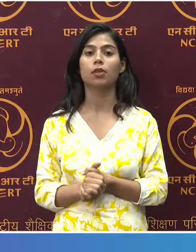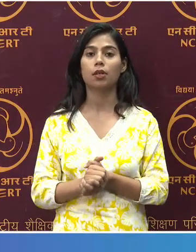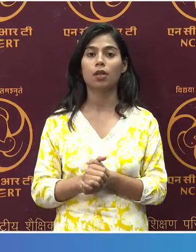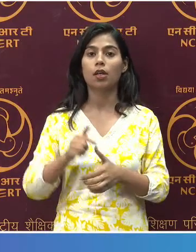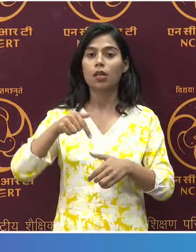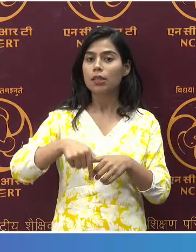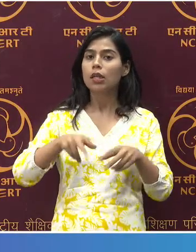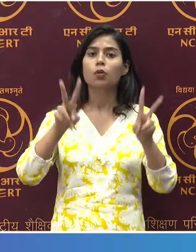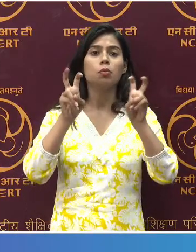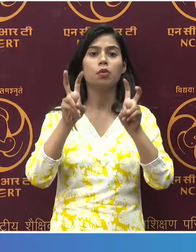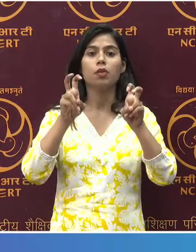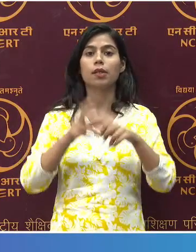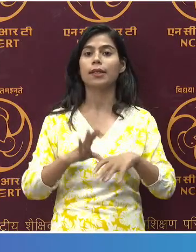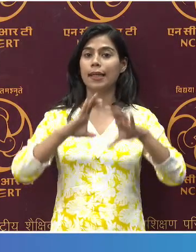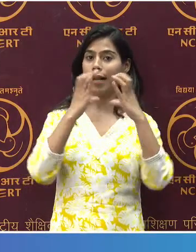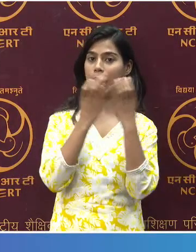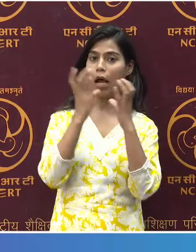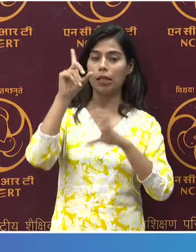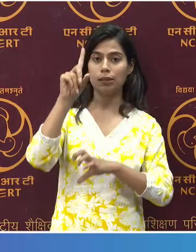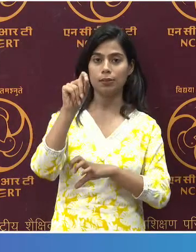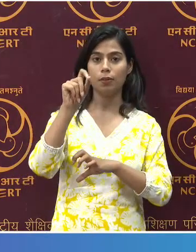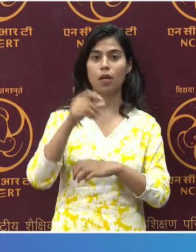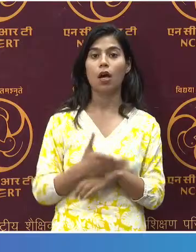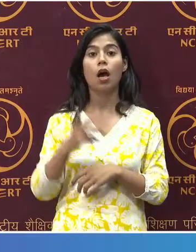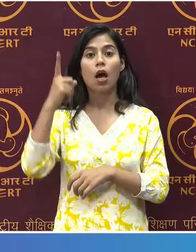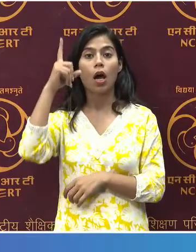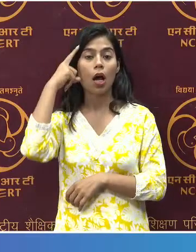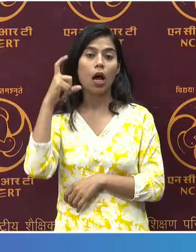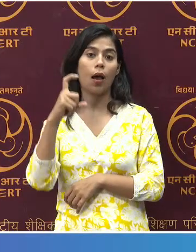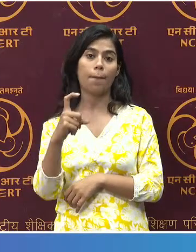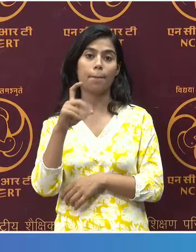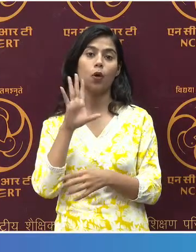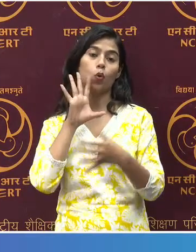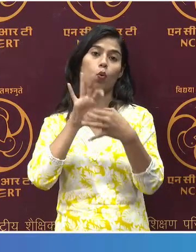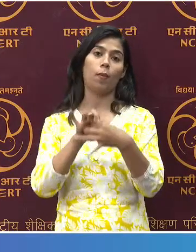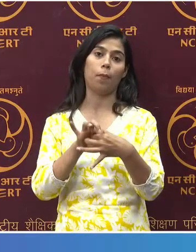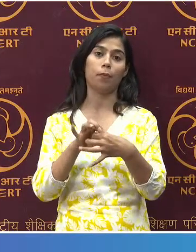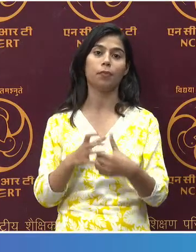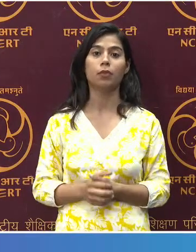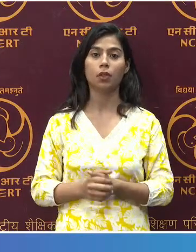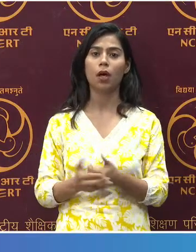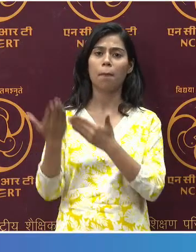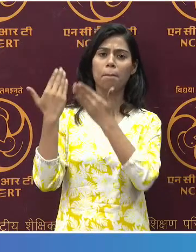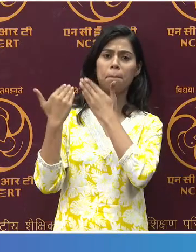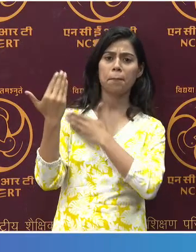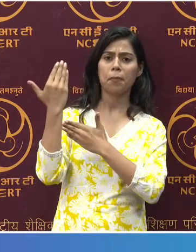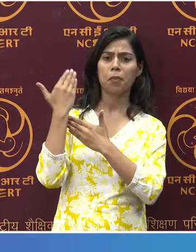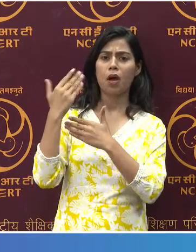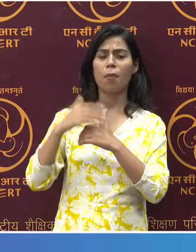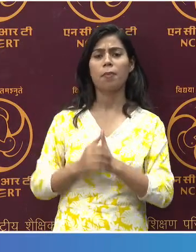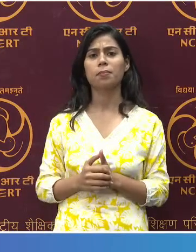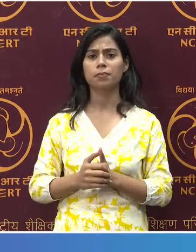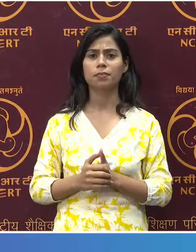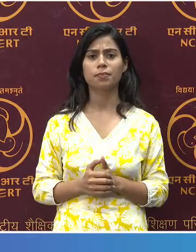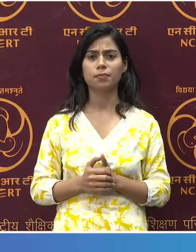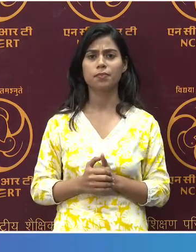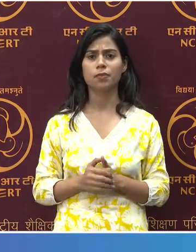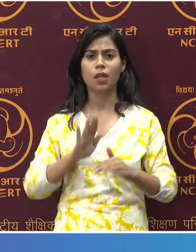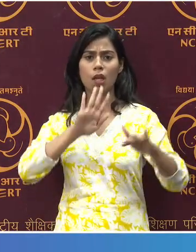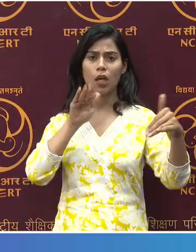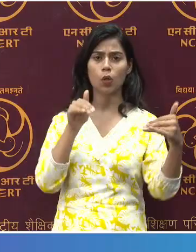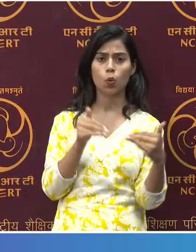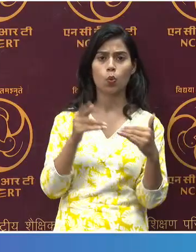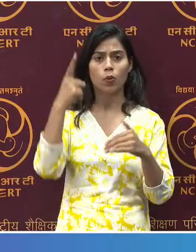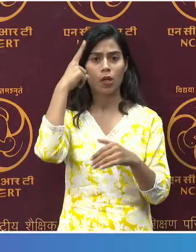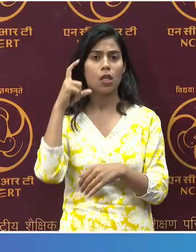is of 10th class science, that is carbon and its compounds, and in the previous classes we have discussed about introduction of